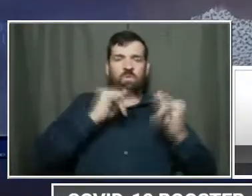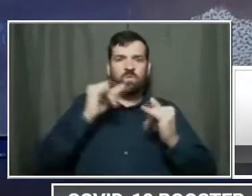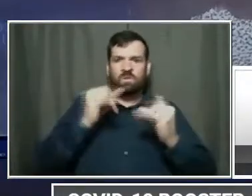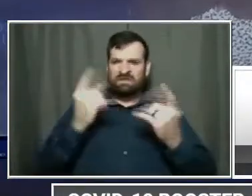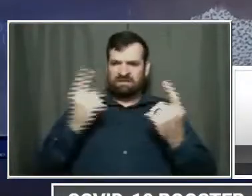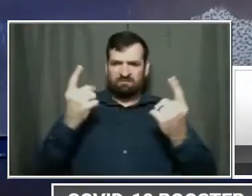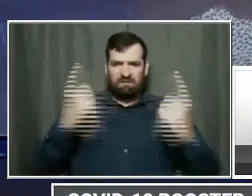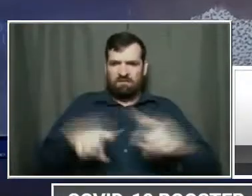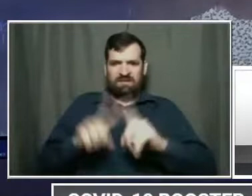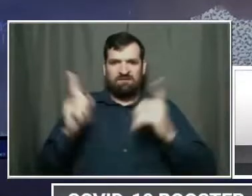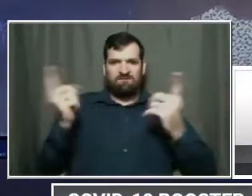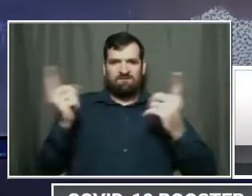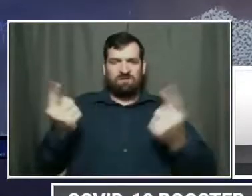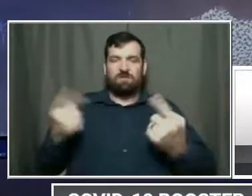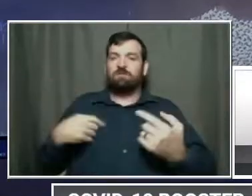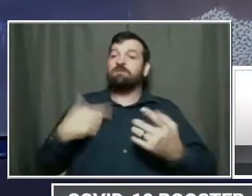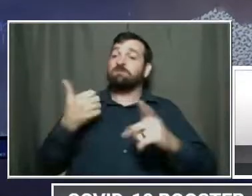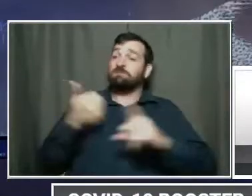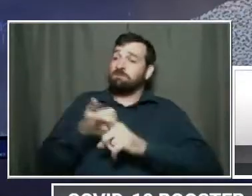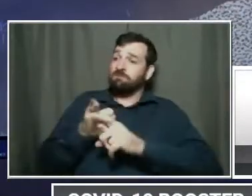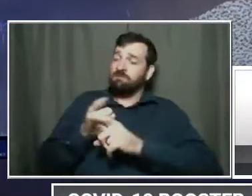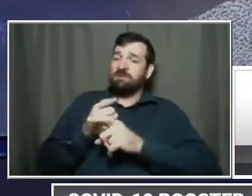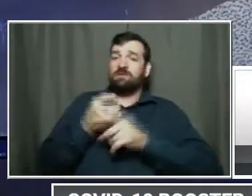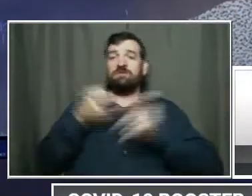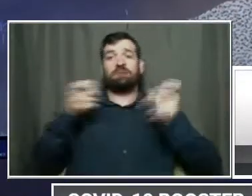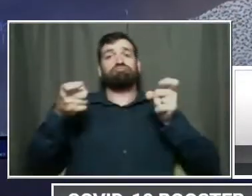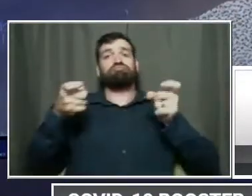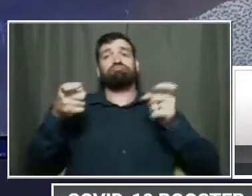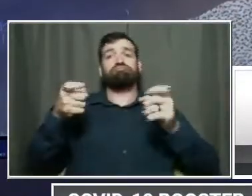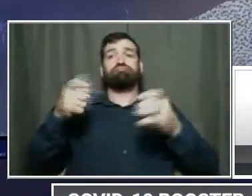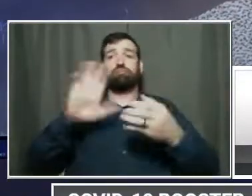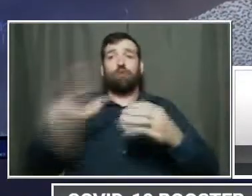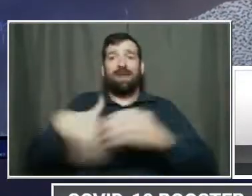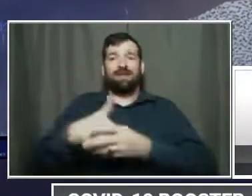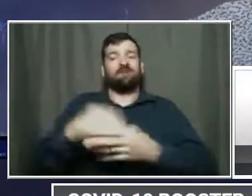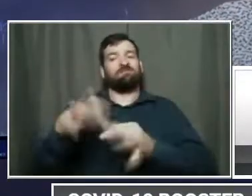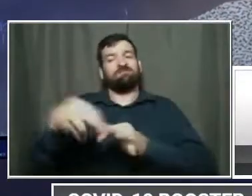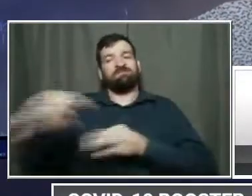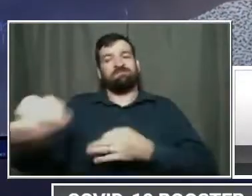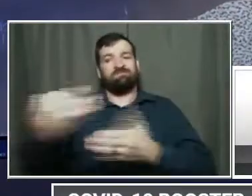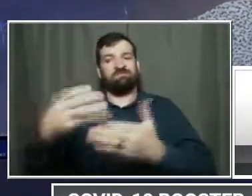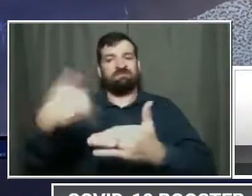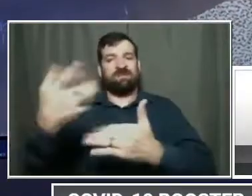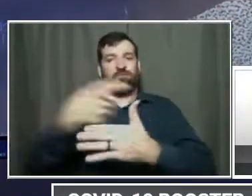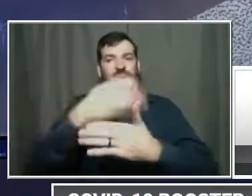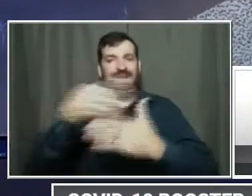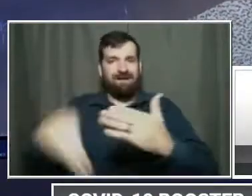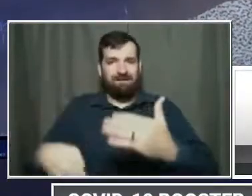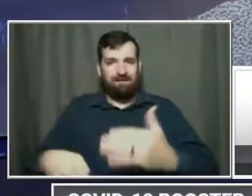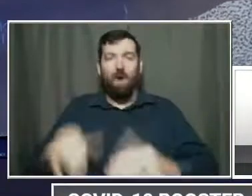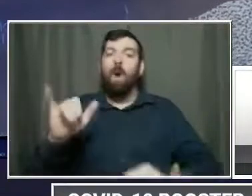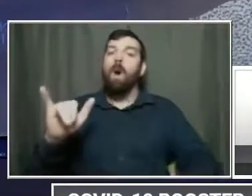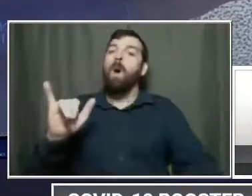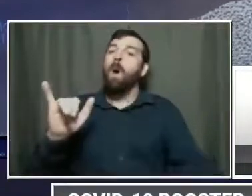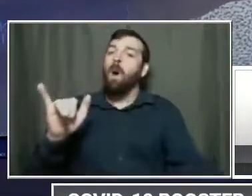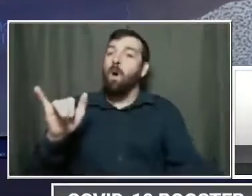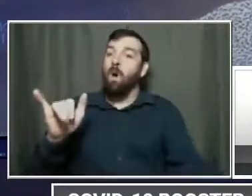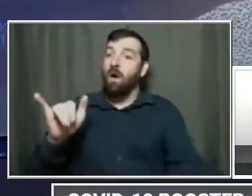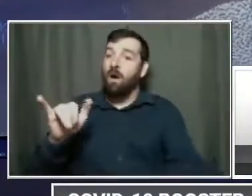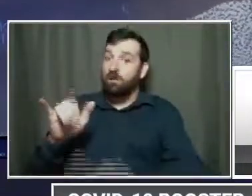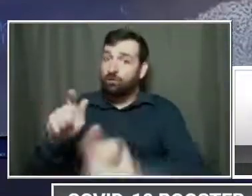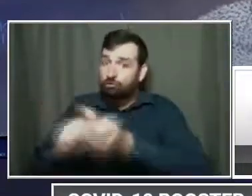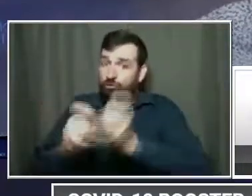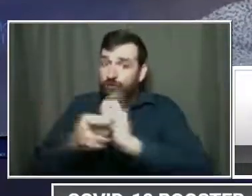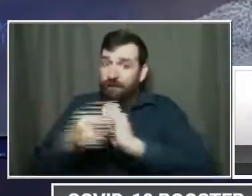Yeah. You're officiating a wedding this weekend? It was moved to next weekend. Okay, so that's why you're able to see. That's Oh, how I was able to- they moved the wedding so you could be here with me? I love